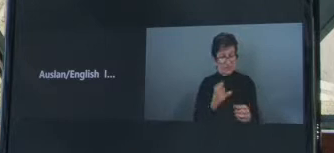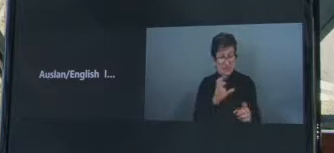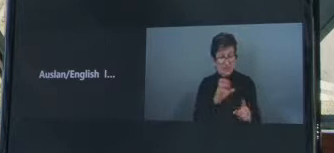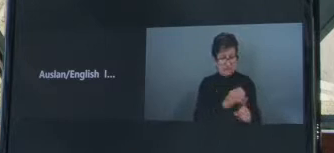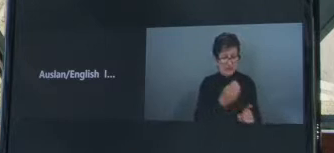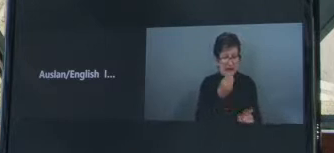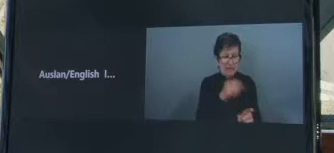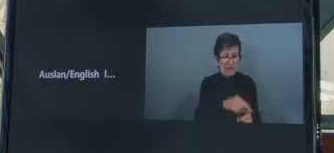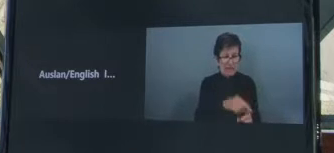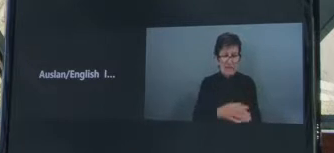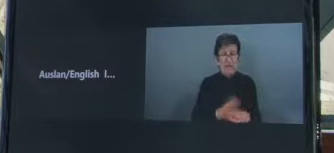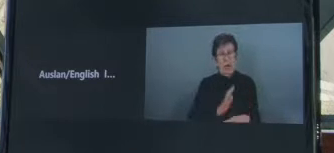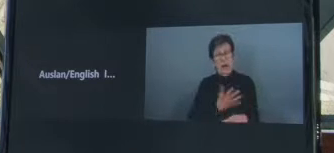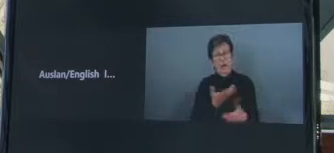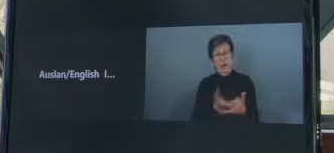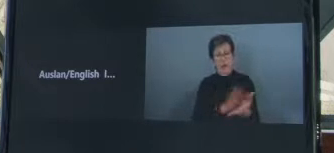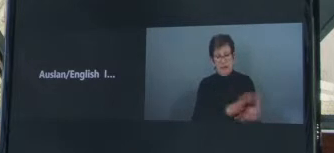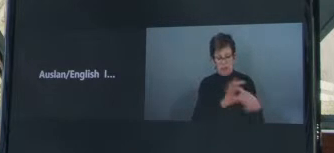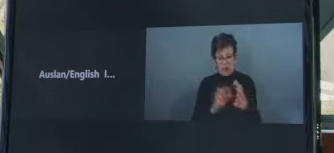the building material life cycle.